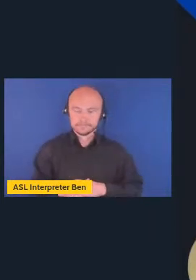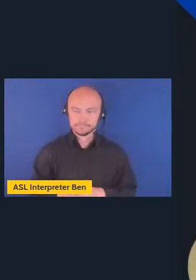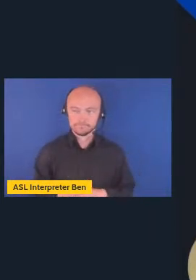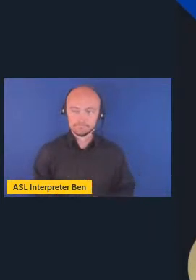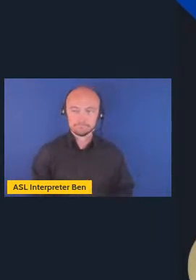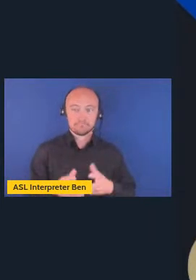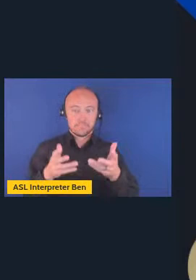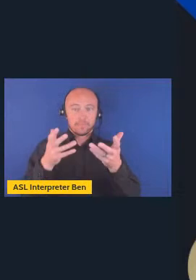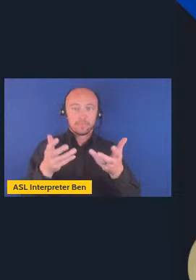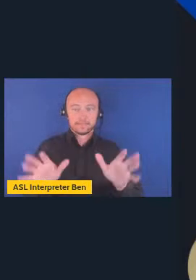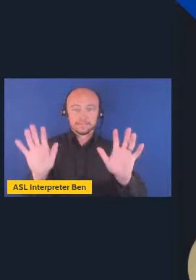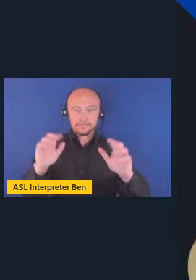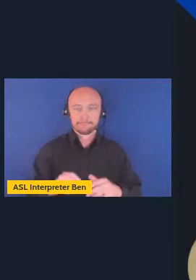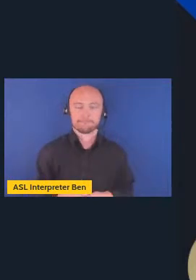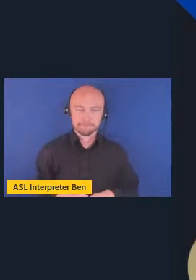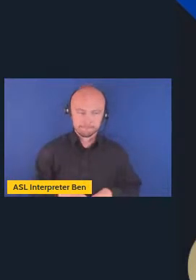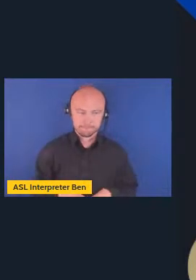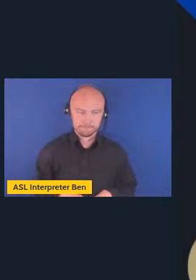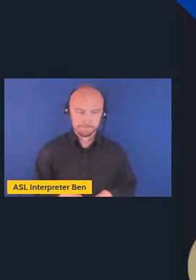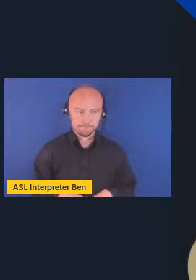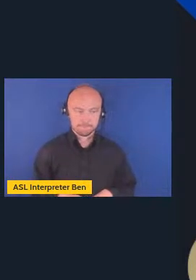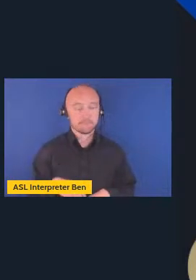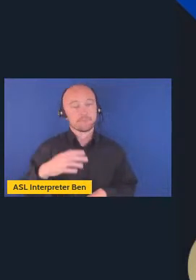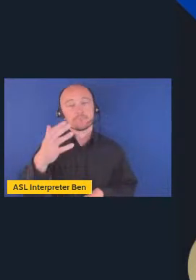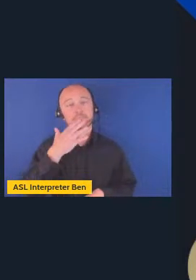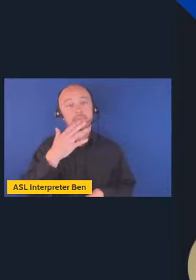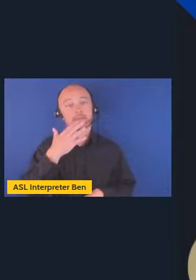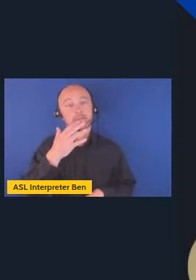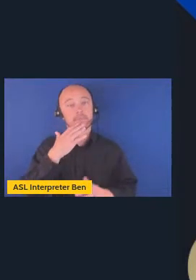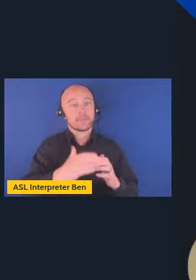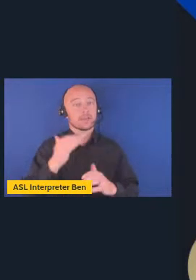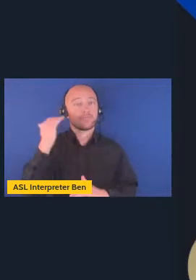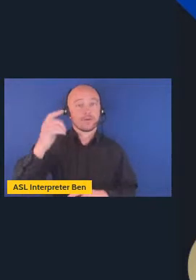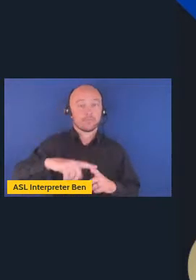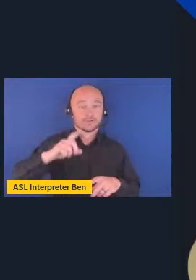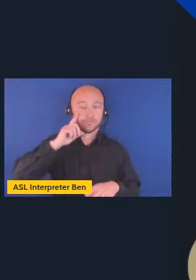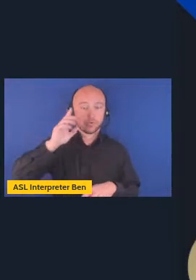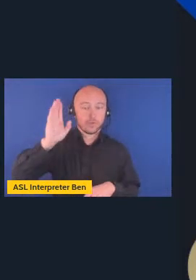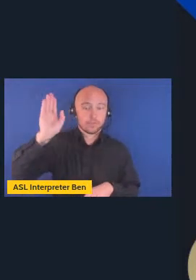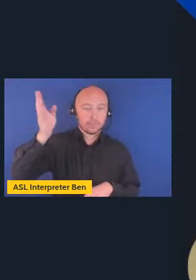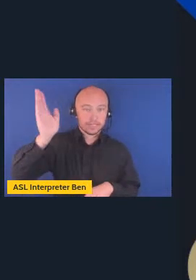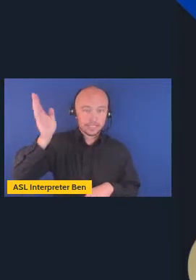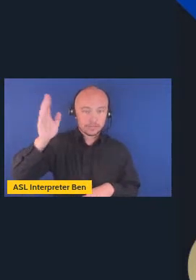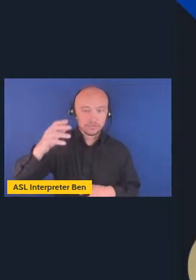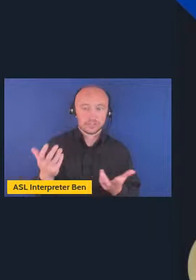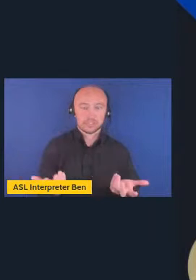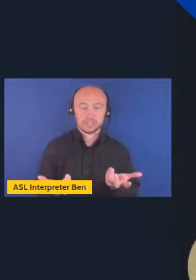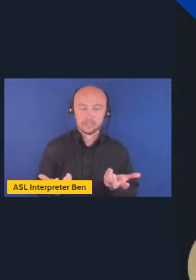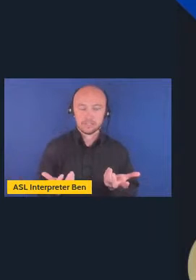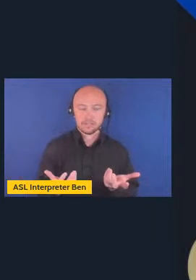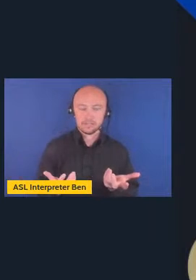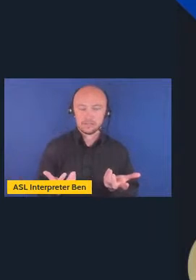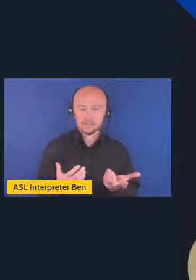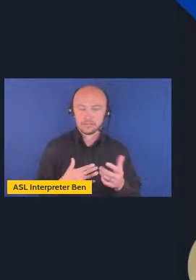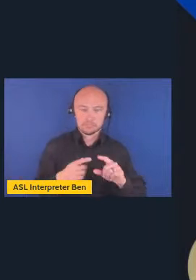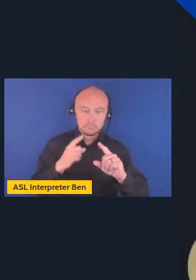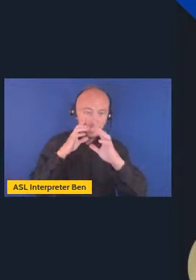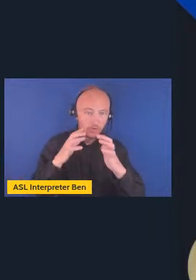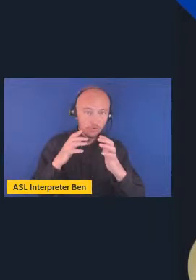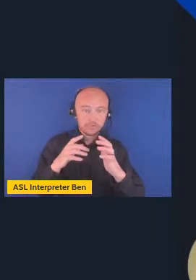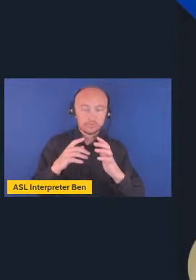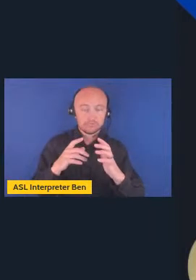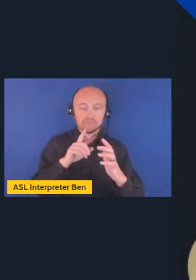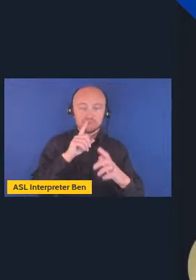done. So thank you very much for listening to my presentation. I hope that you found it